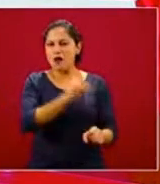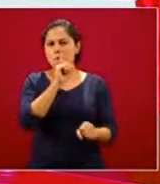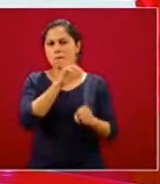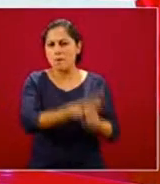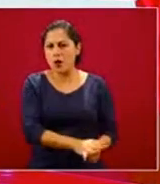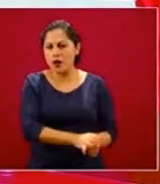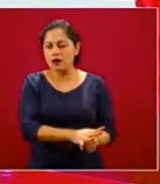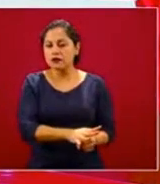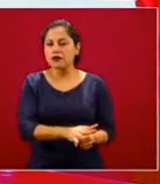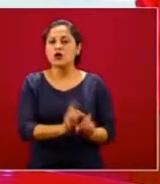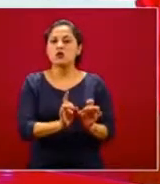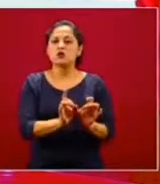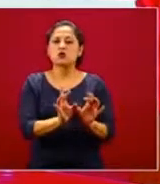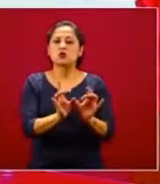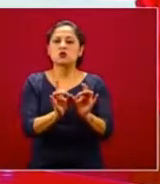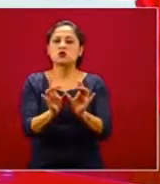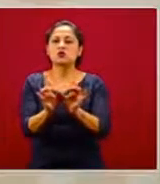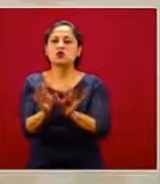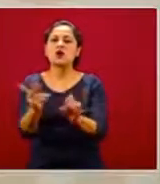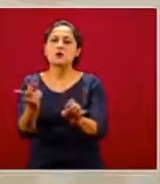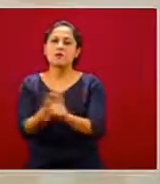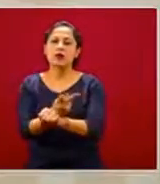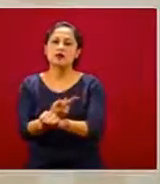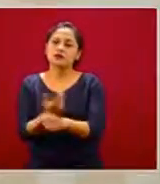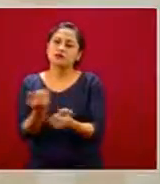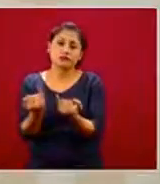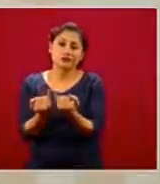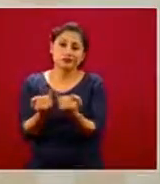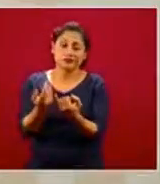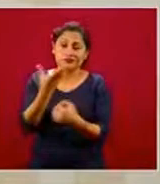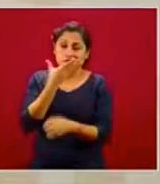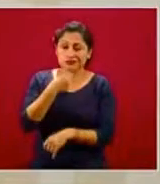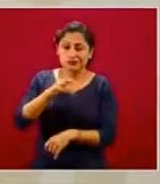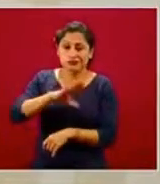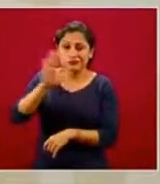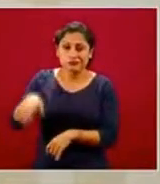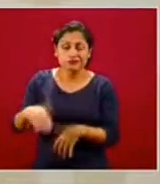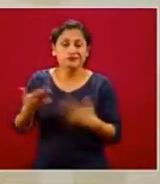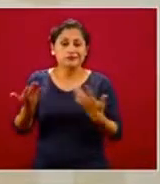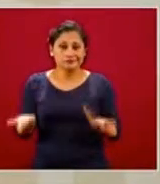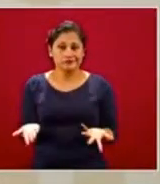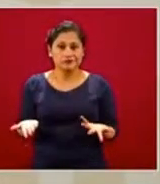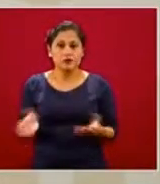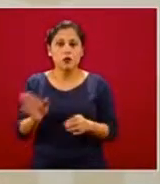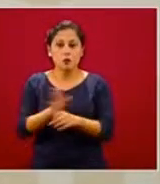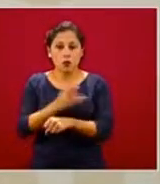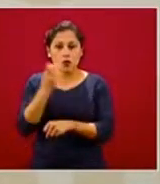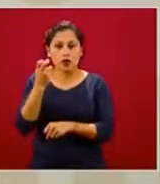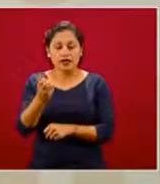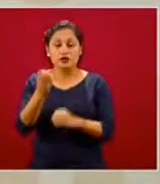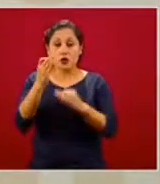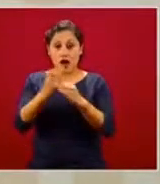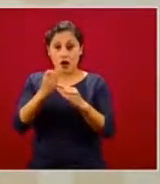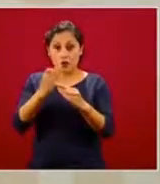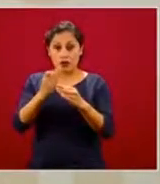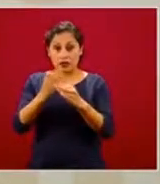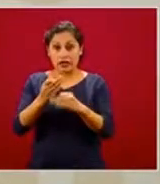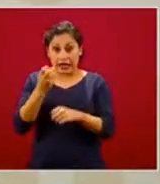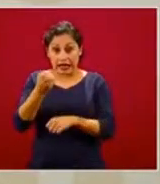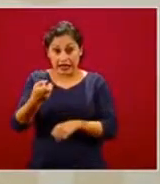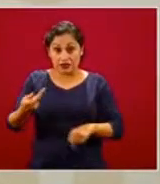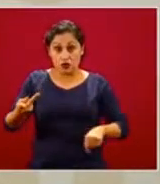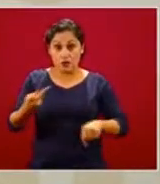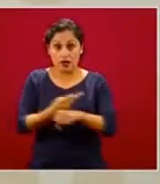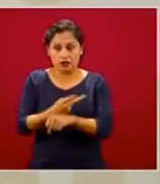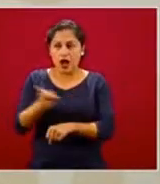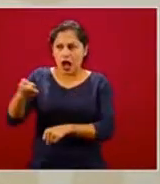use eventos force, muy then we're going to lamentables. see these types Entonces, no of se puede invocar unfortunate que esto es acts por which you just una mentioned. disposición We sanitaria, can't por do daño that